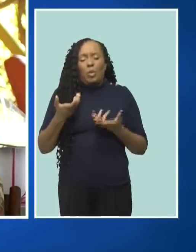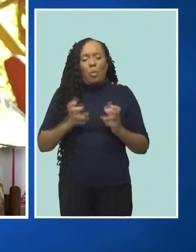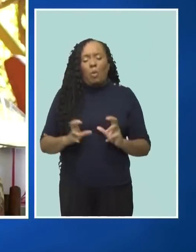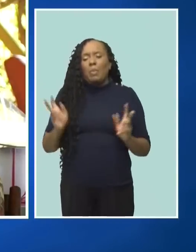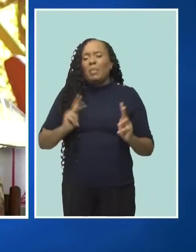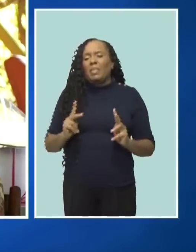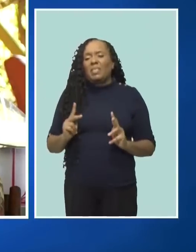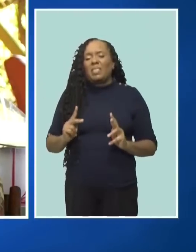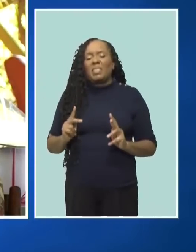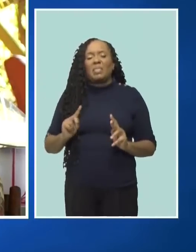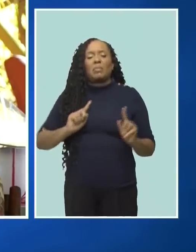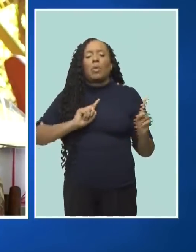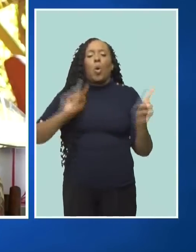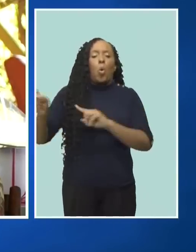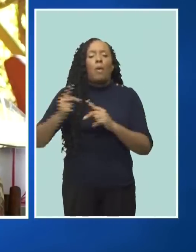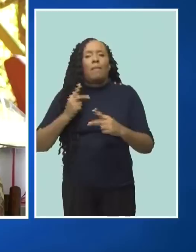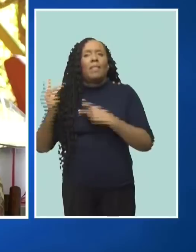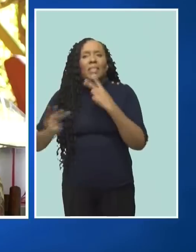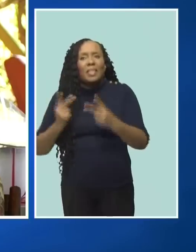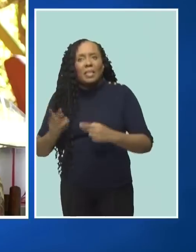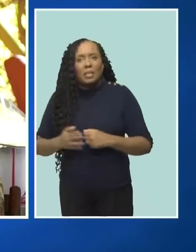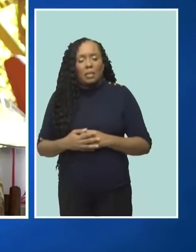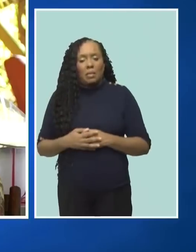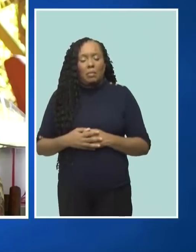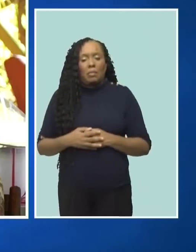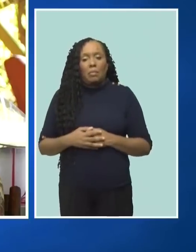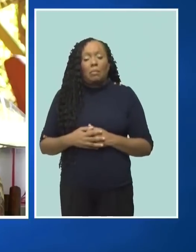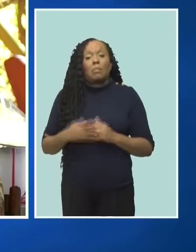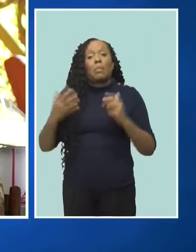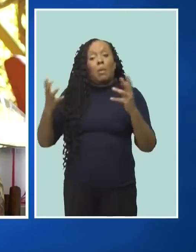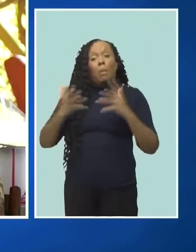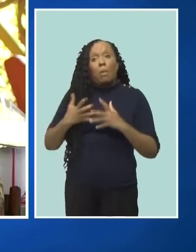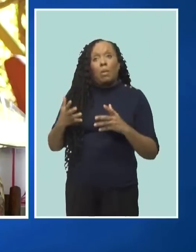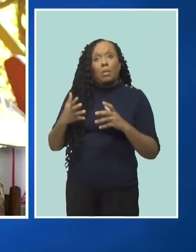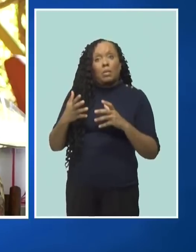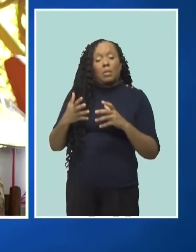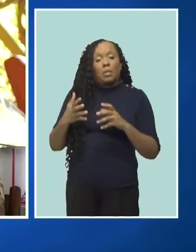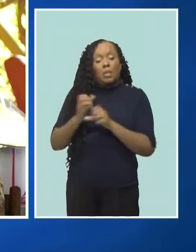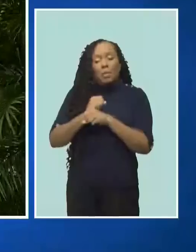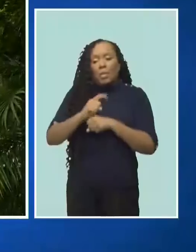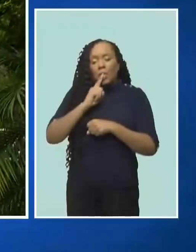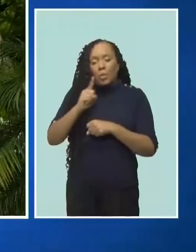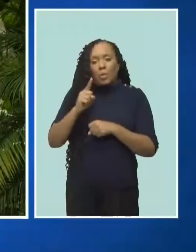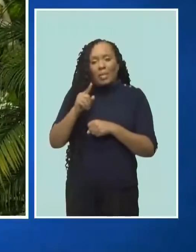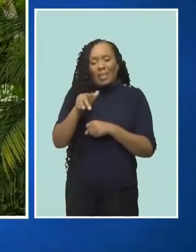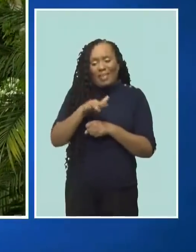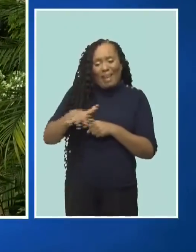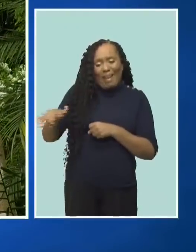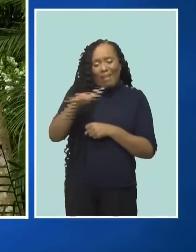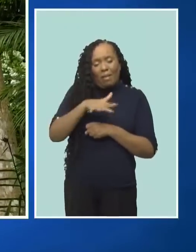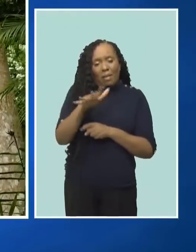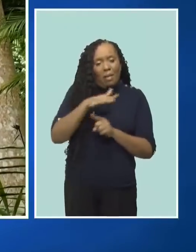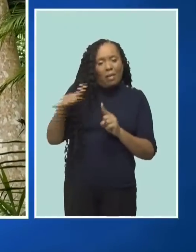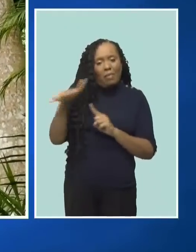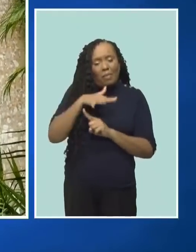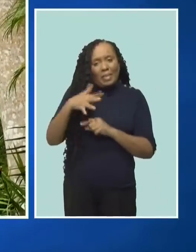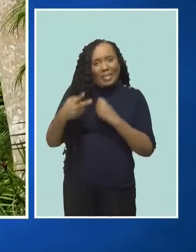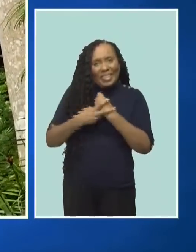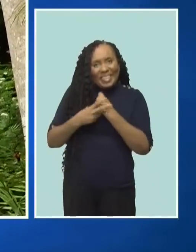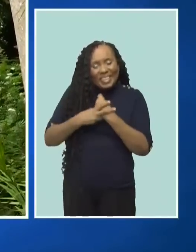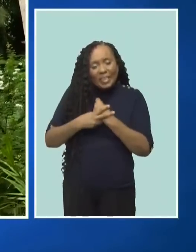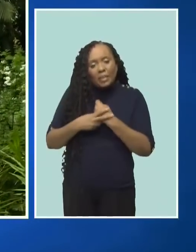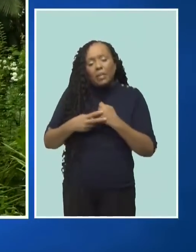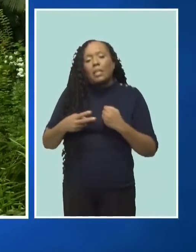the yield so that the footprint doesn't grow as fast as the revenue, because you want to preserve the site. And when you increase the yield,